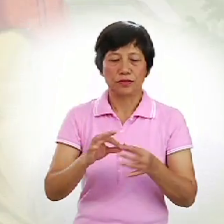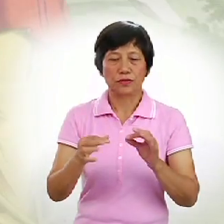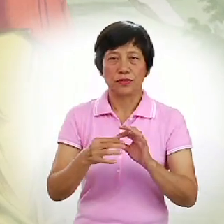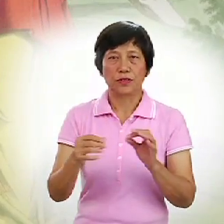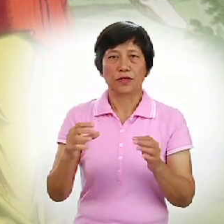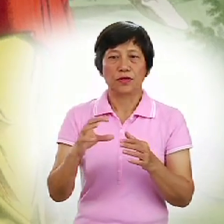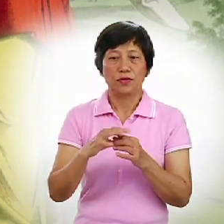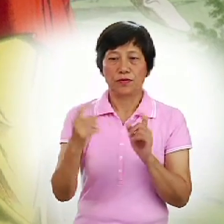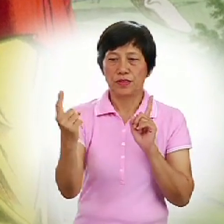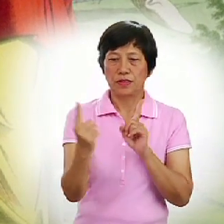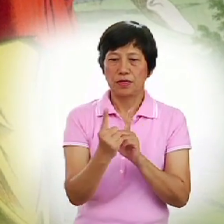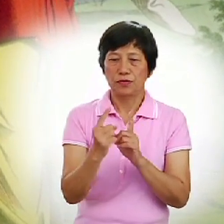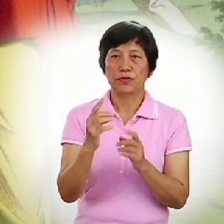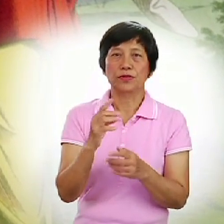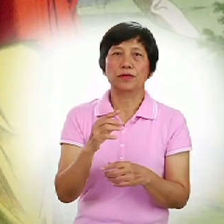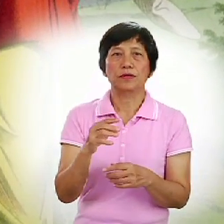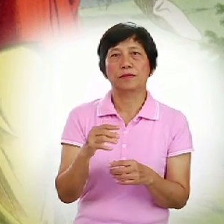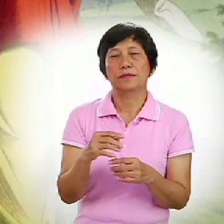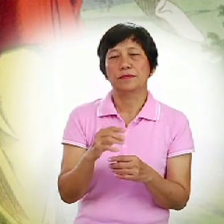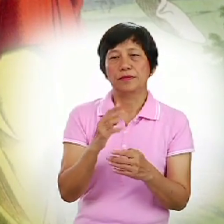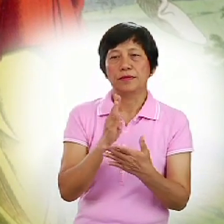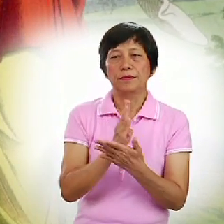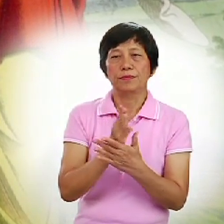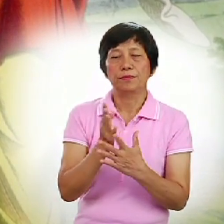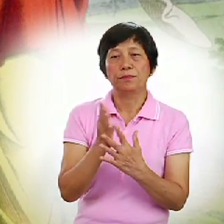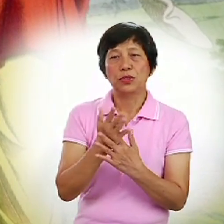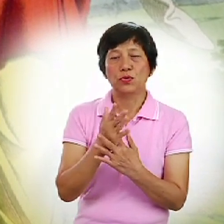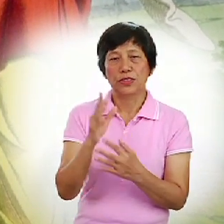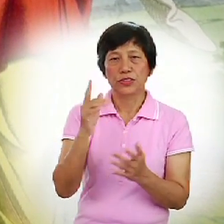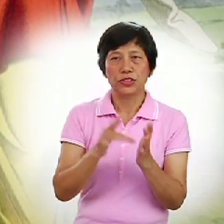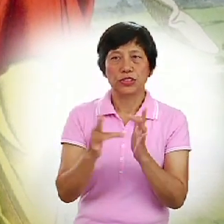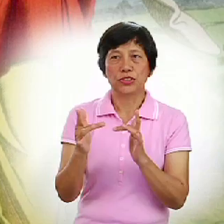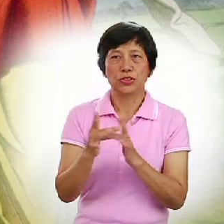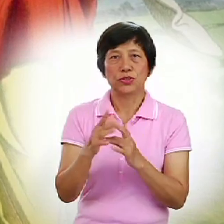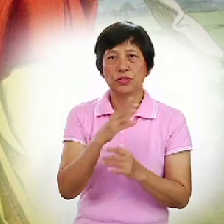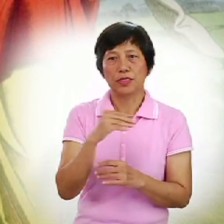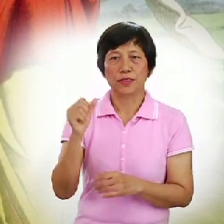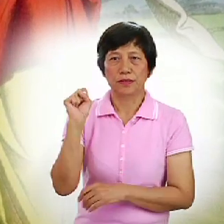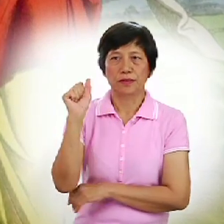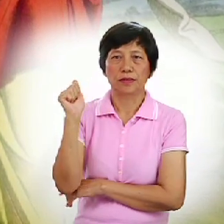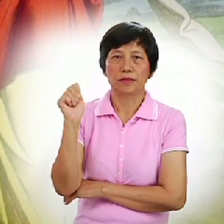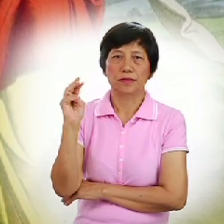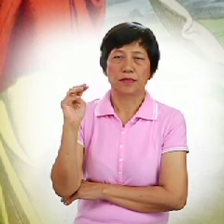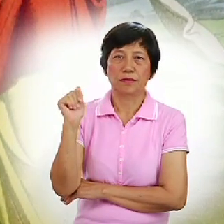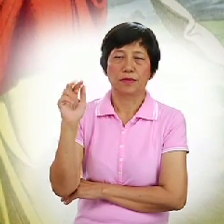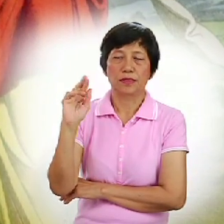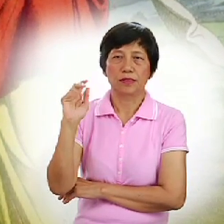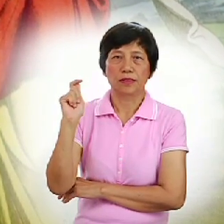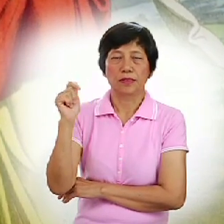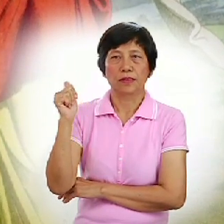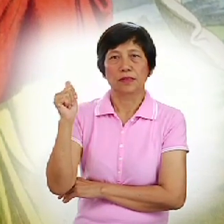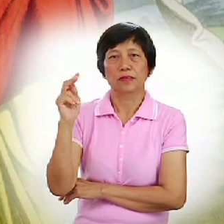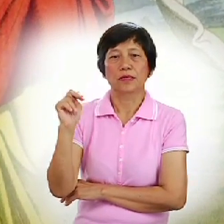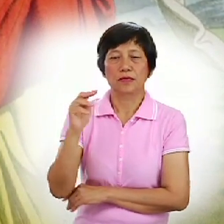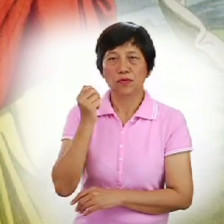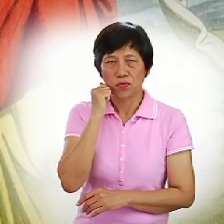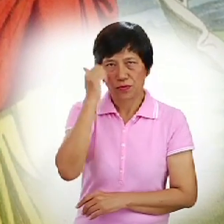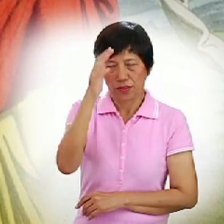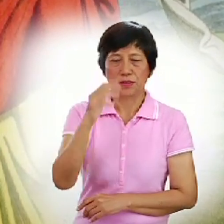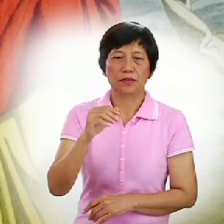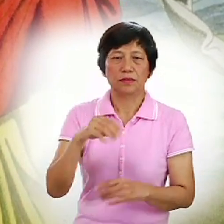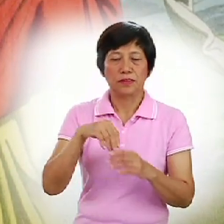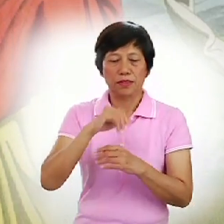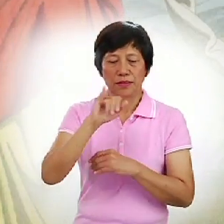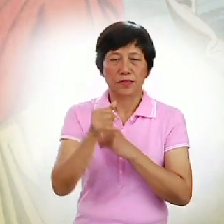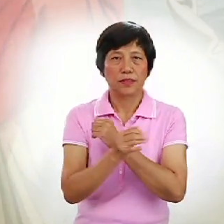between Jesus and the Samaritan woman at Jacob's well in Sychar, which is